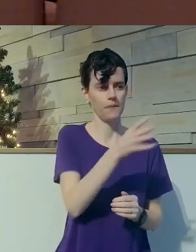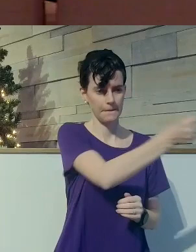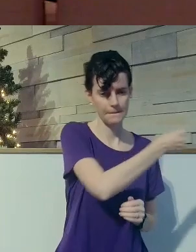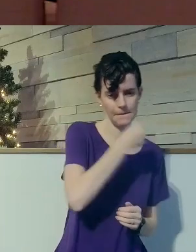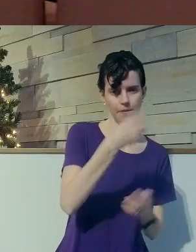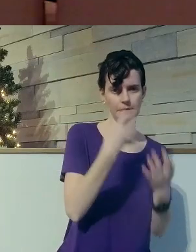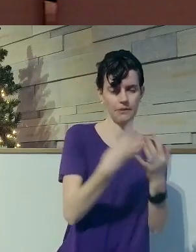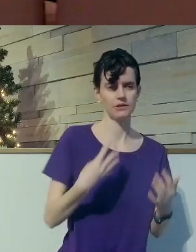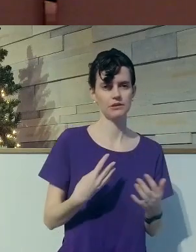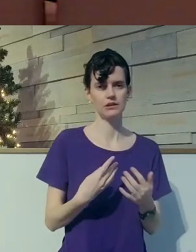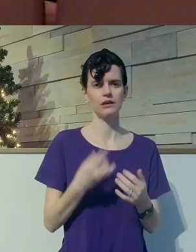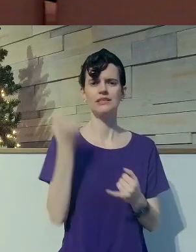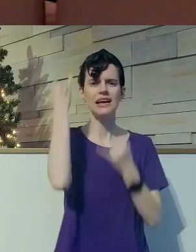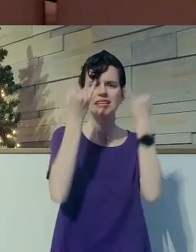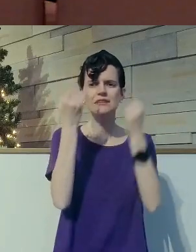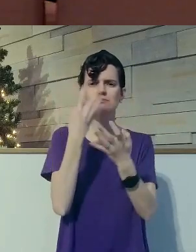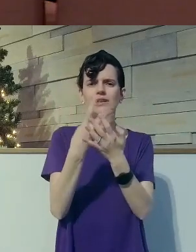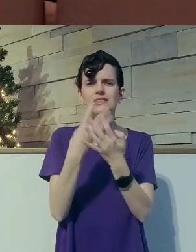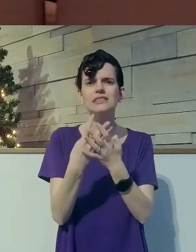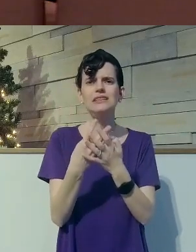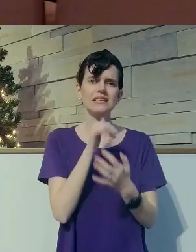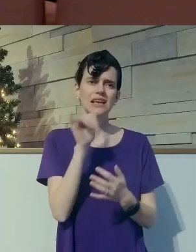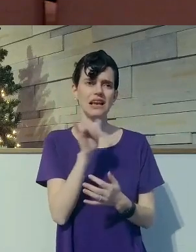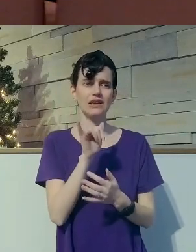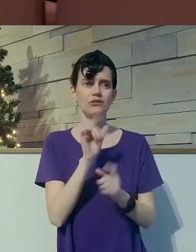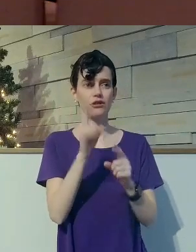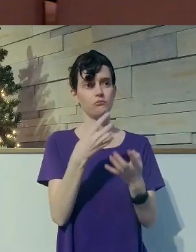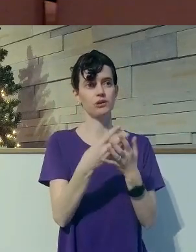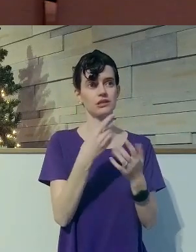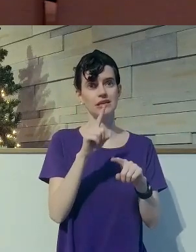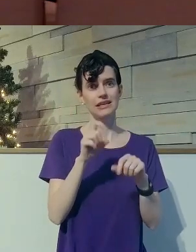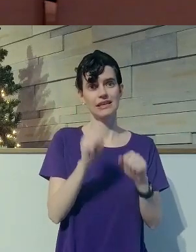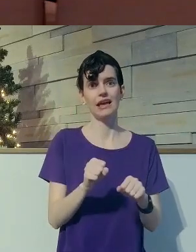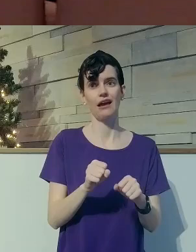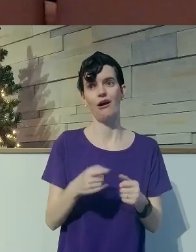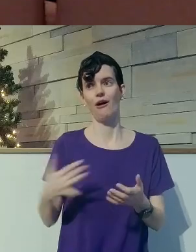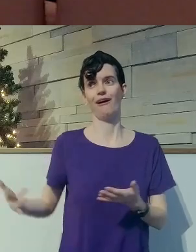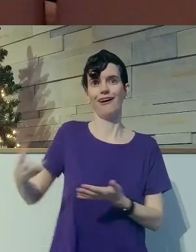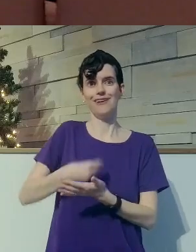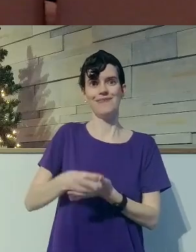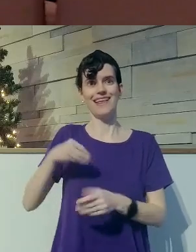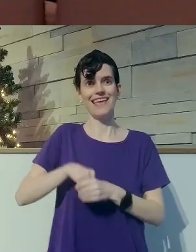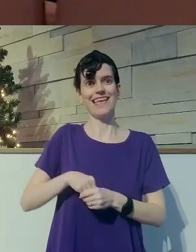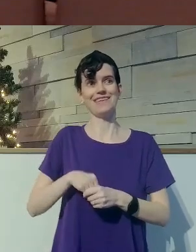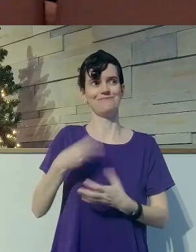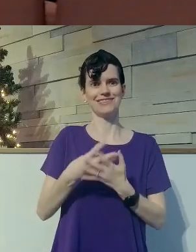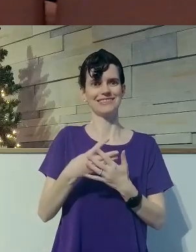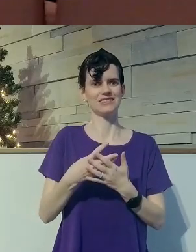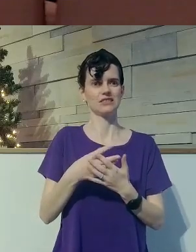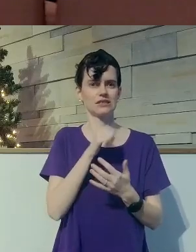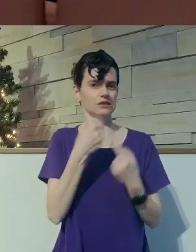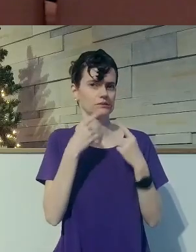into prison. What's this idea of prison? I mean, it's not like if you go to prison, you can really make it big in prison, okay? I mean, that's not the way it